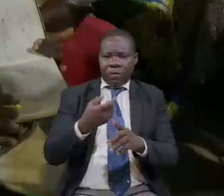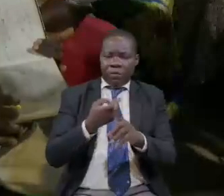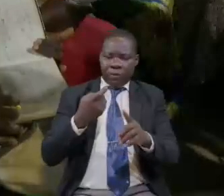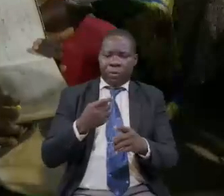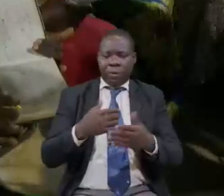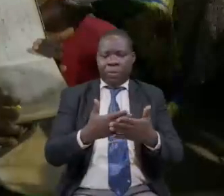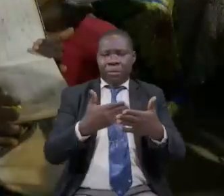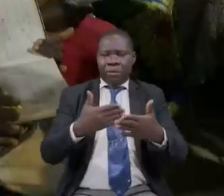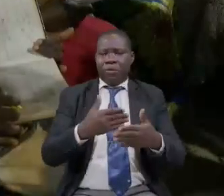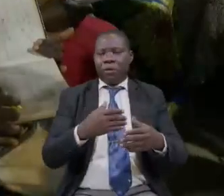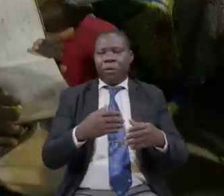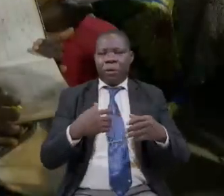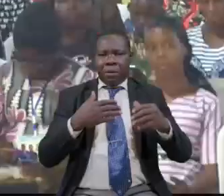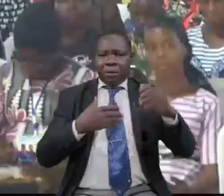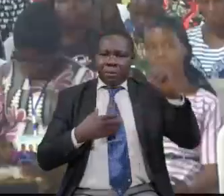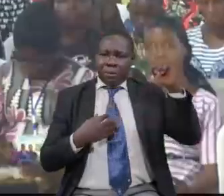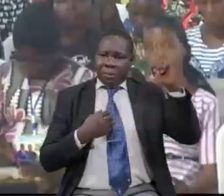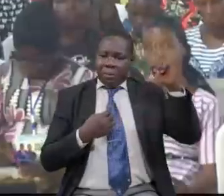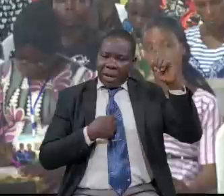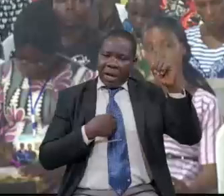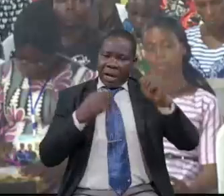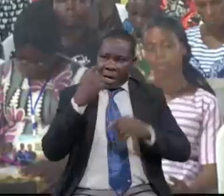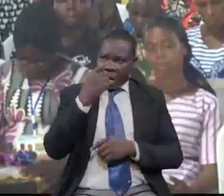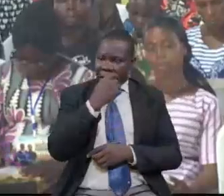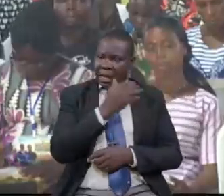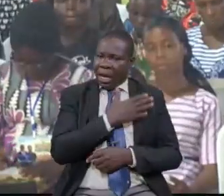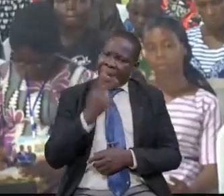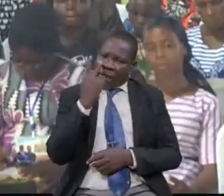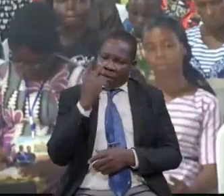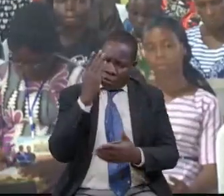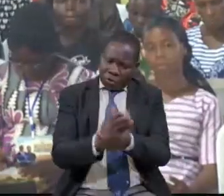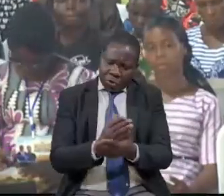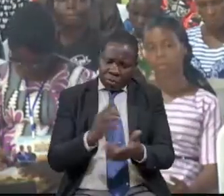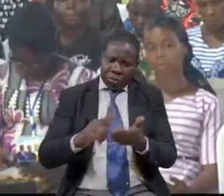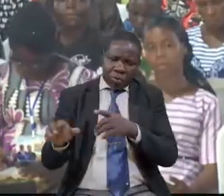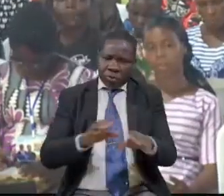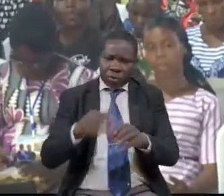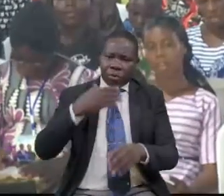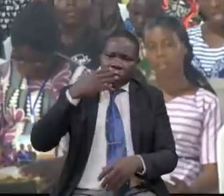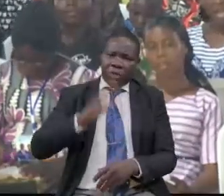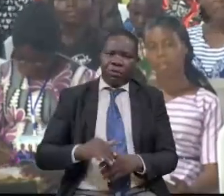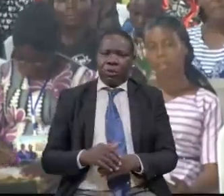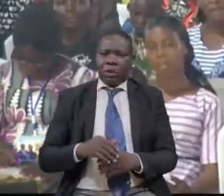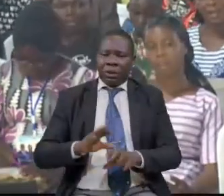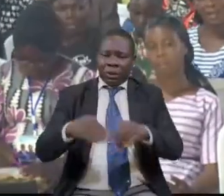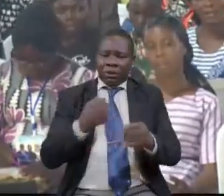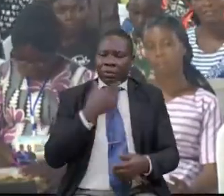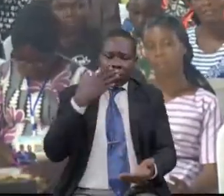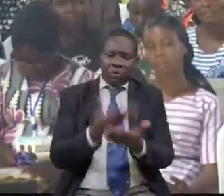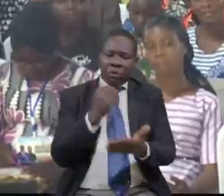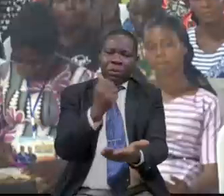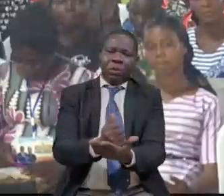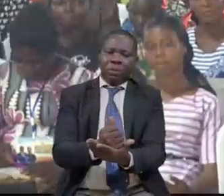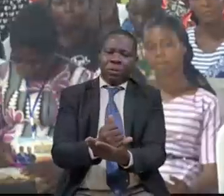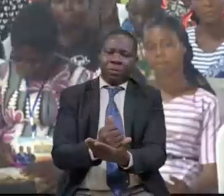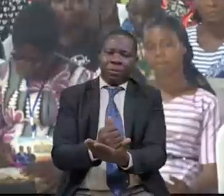before my eyes, and cease to do evil. Give me a good amen. Amen. After